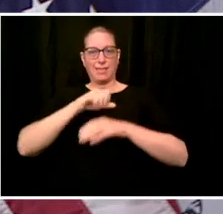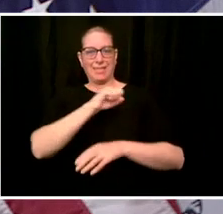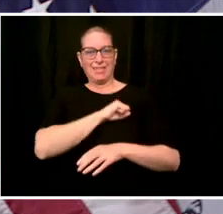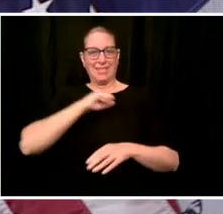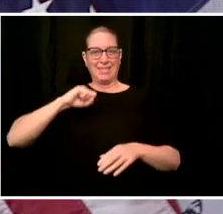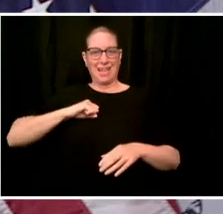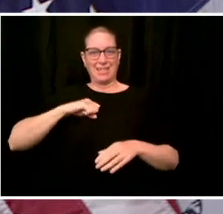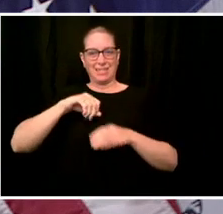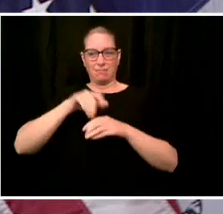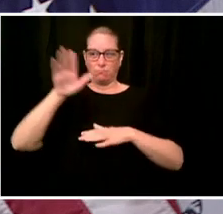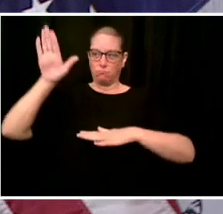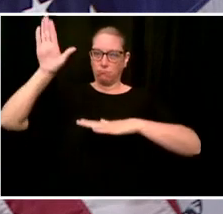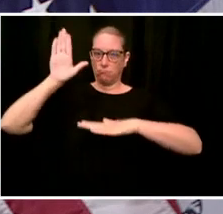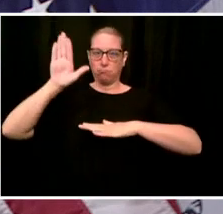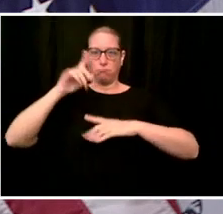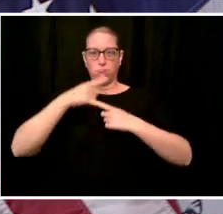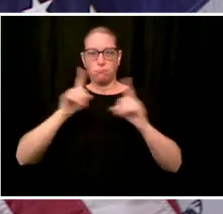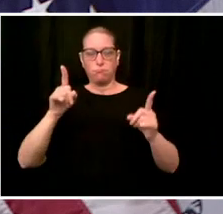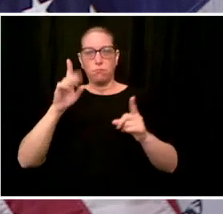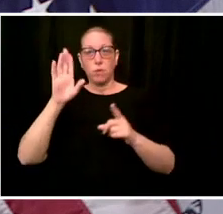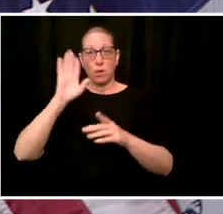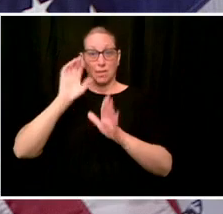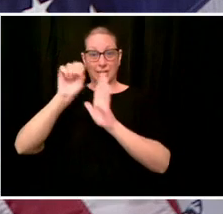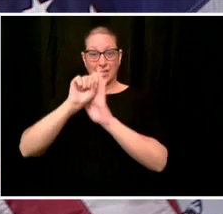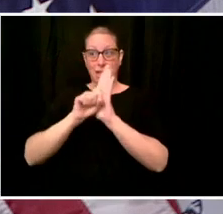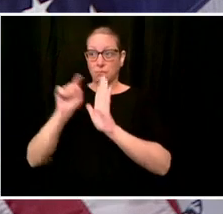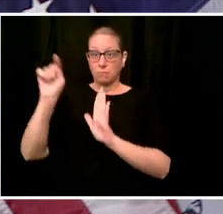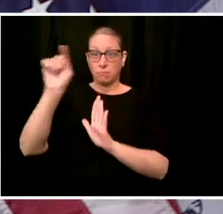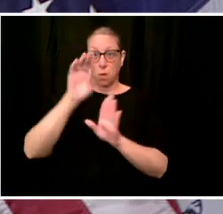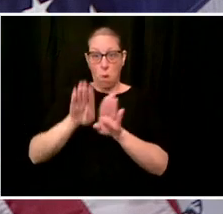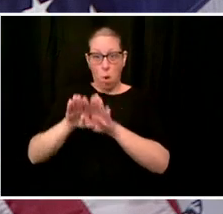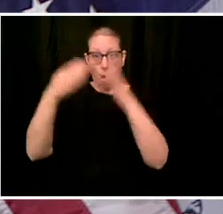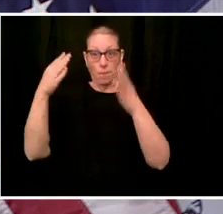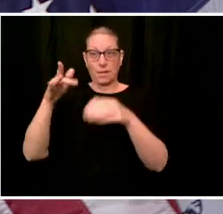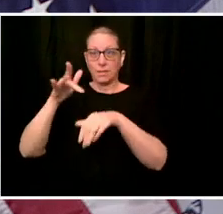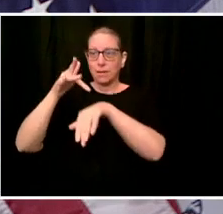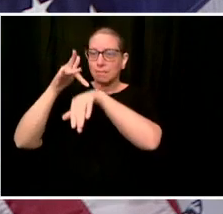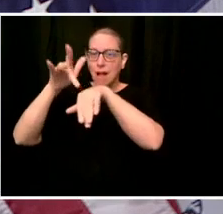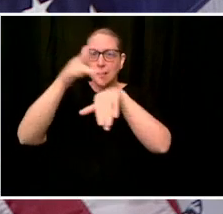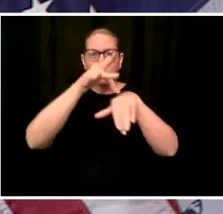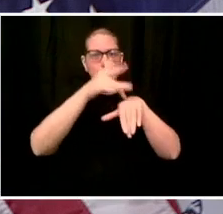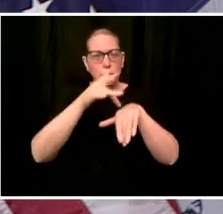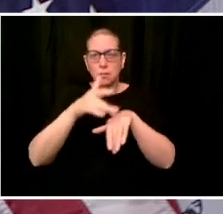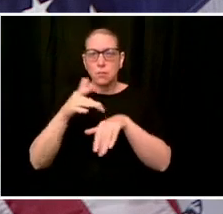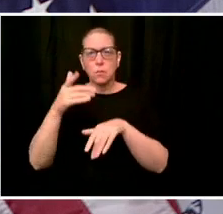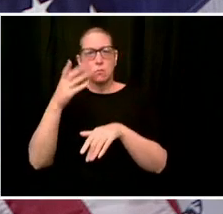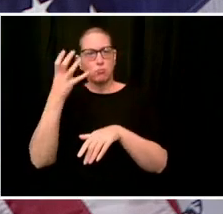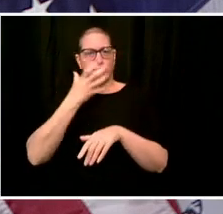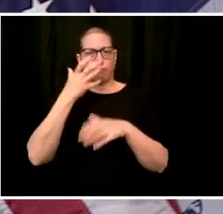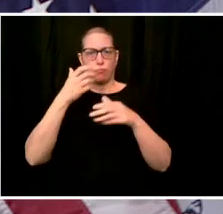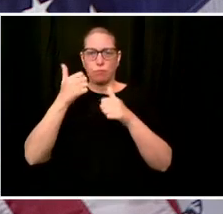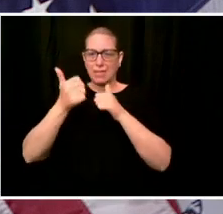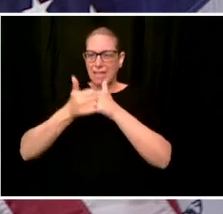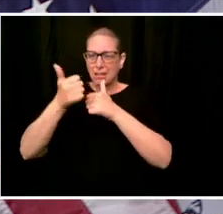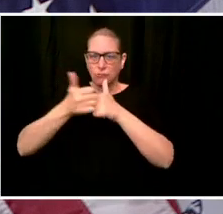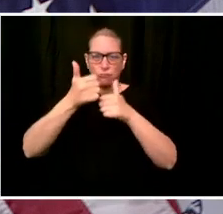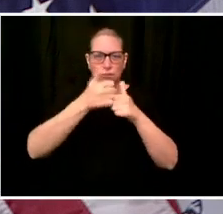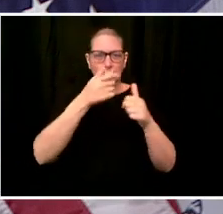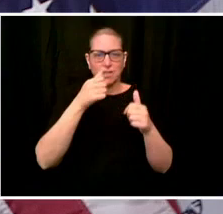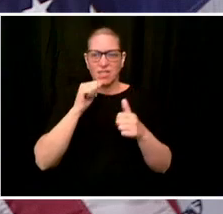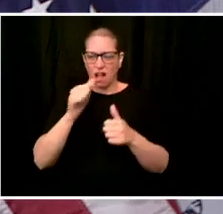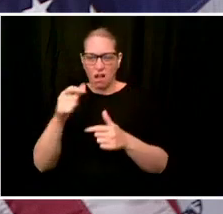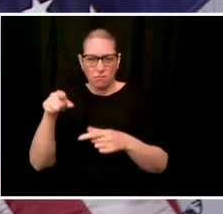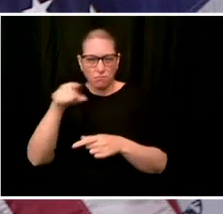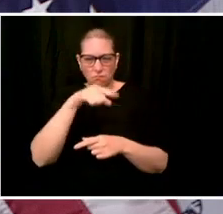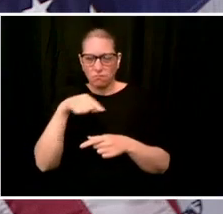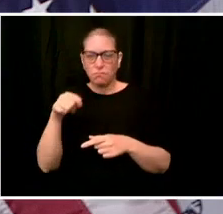so many Americans. Basically saying that they shouldn't be opening so quickly, that we will see that second wave, that boomerang that you have